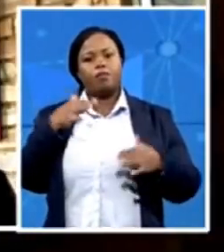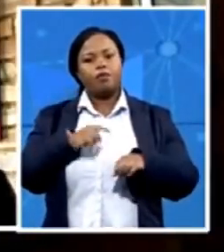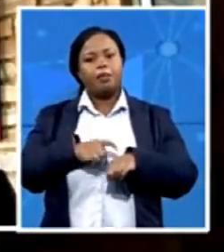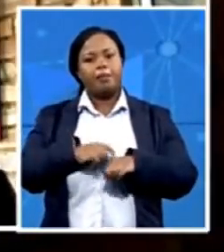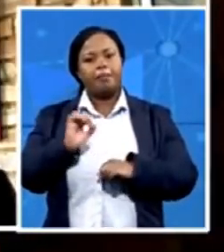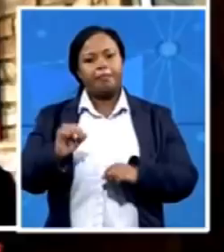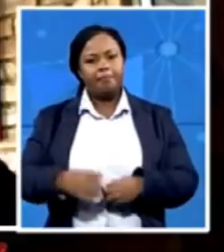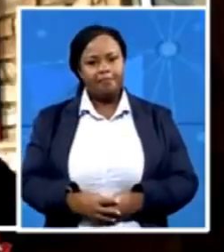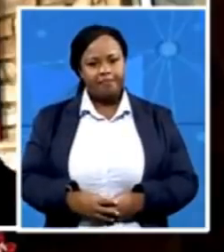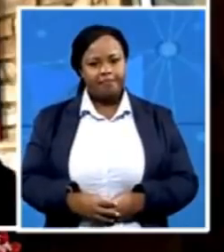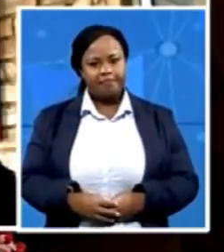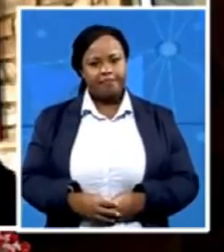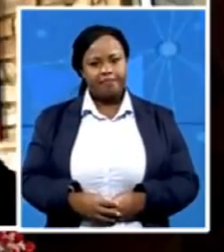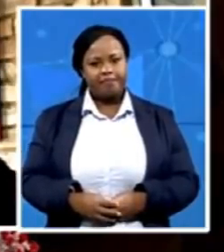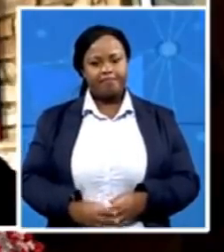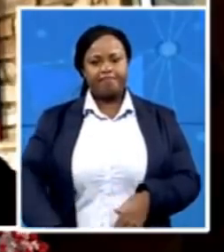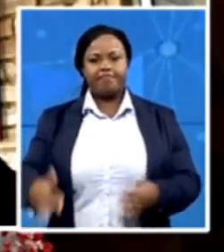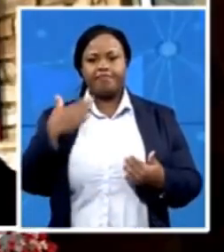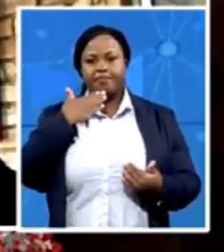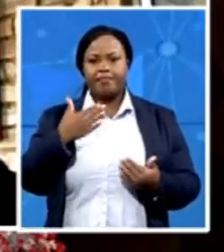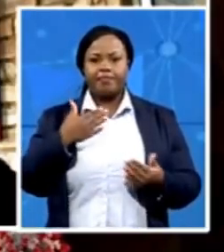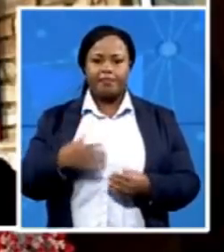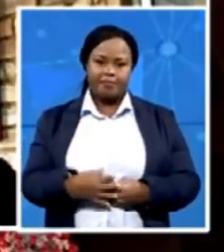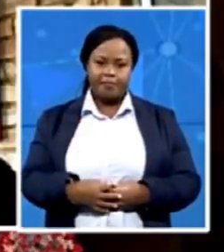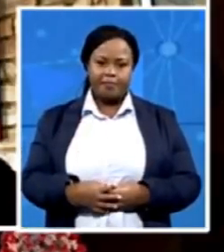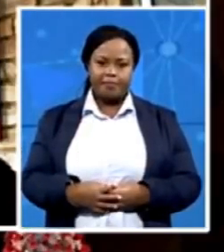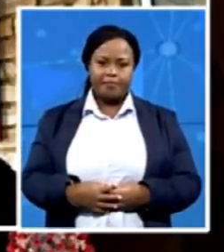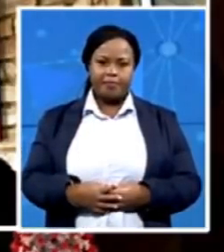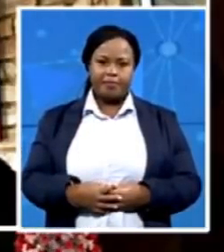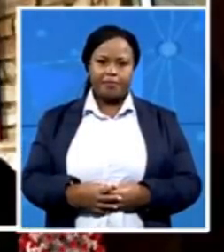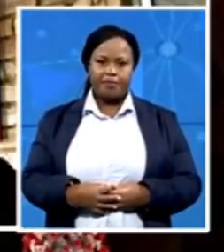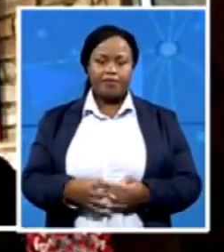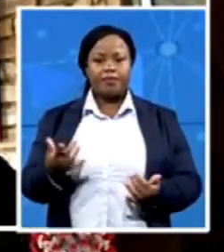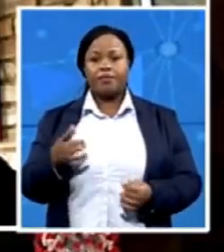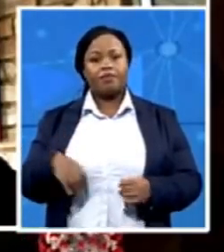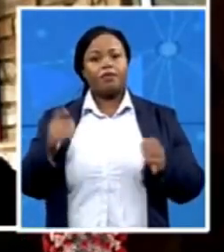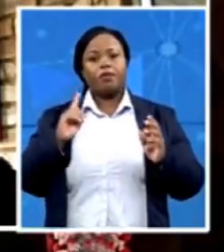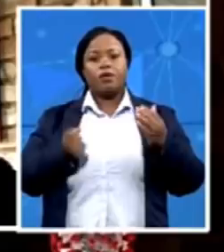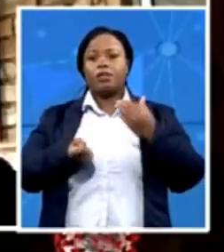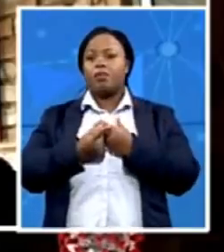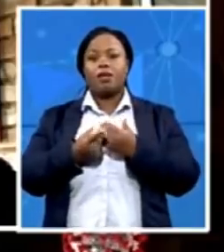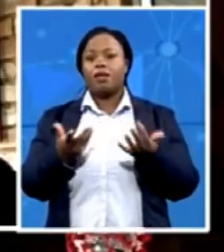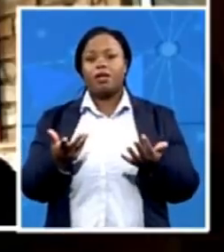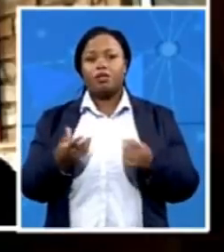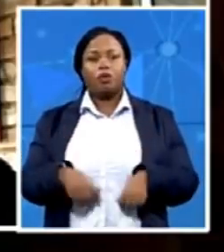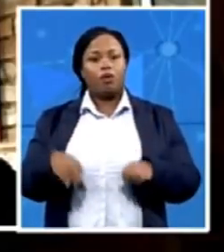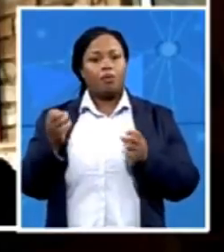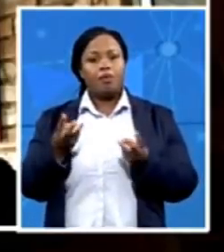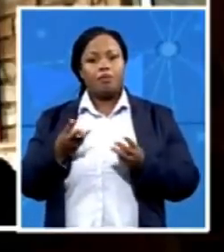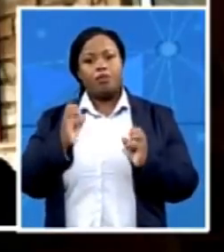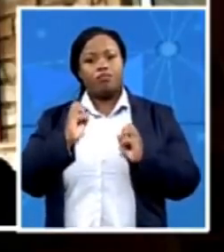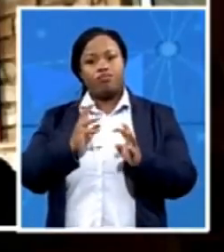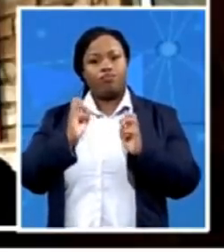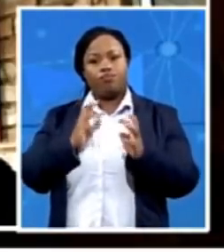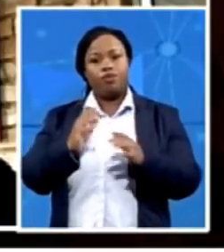you for having me. So what has been the issue? Are you getting a flood of people coming to your offices in order to